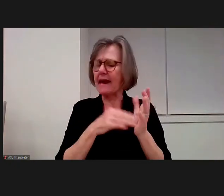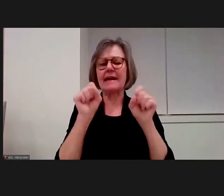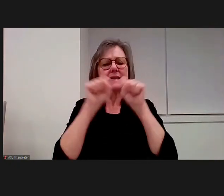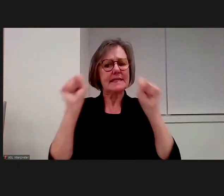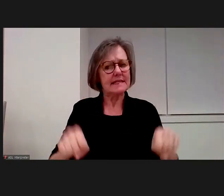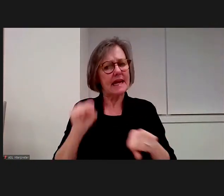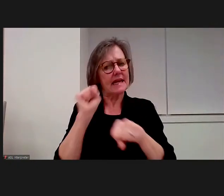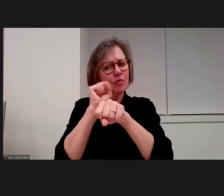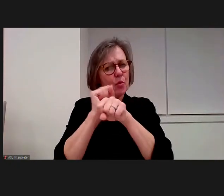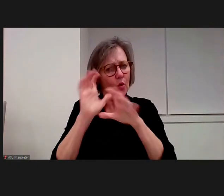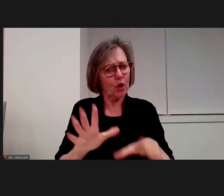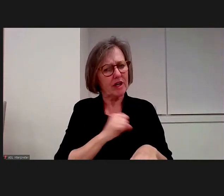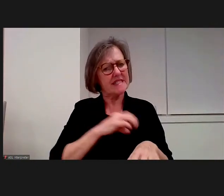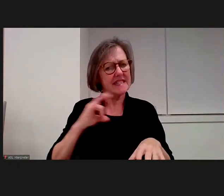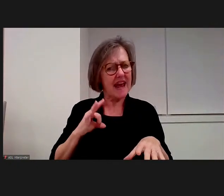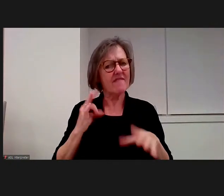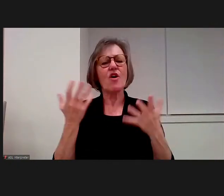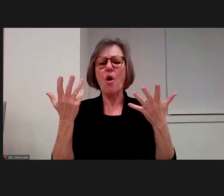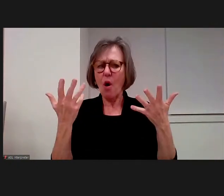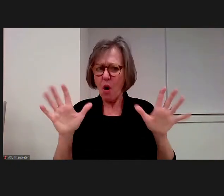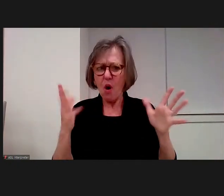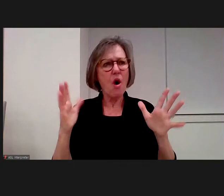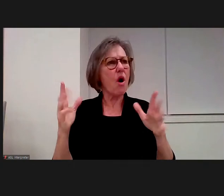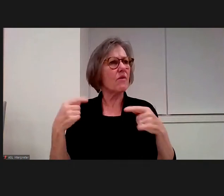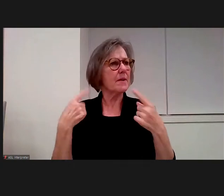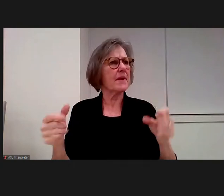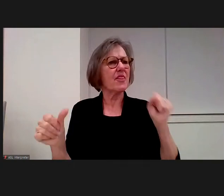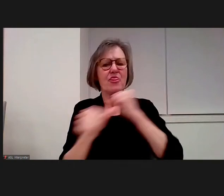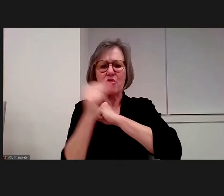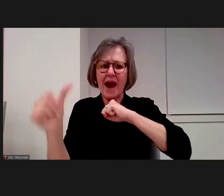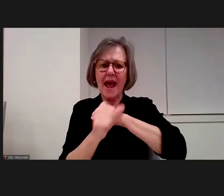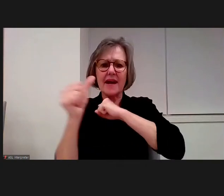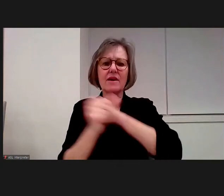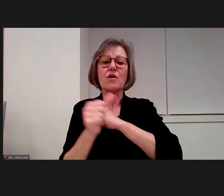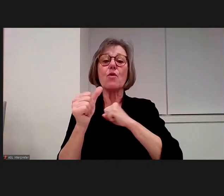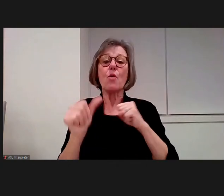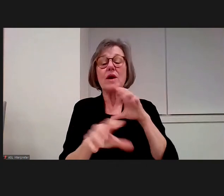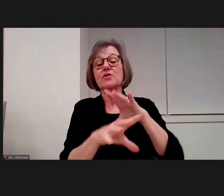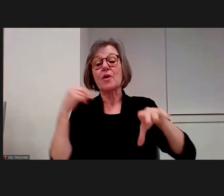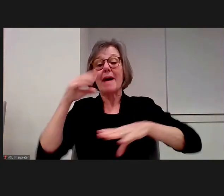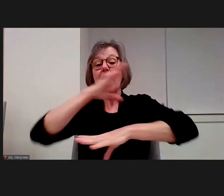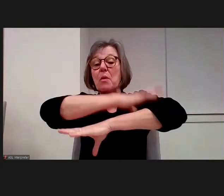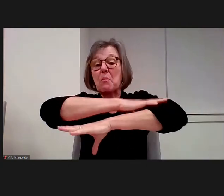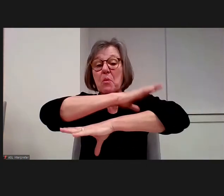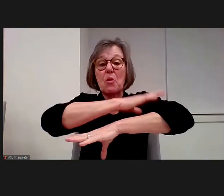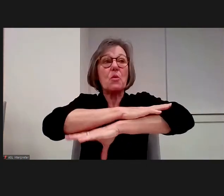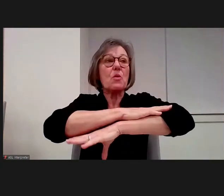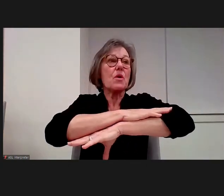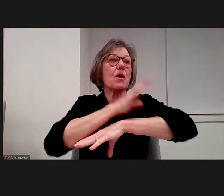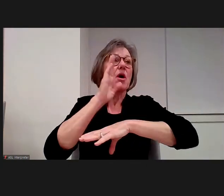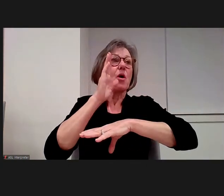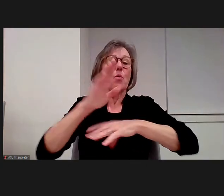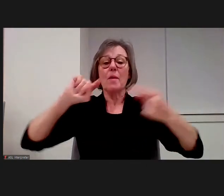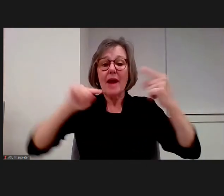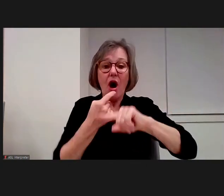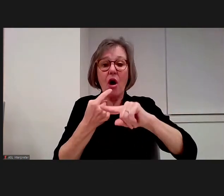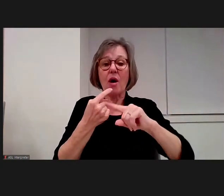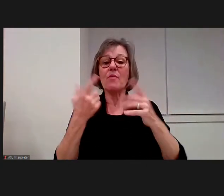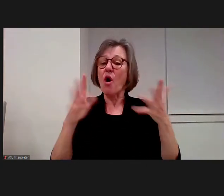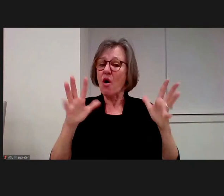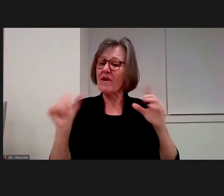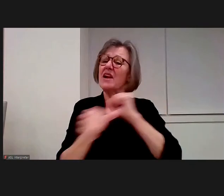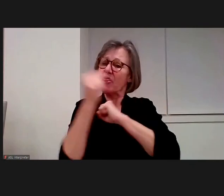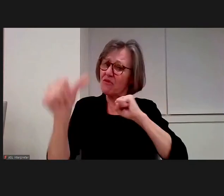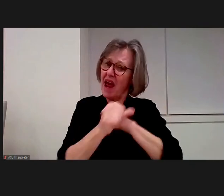Station agents have already been threatened. Once you come out of the booth, then you will be harmed. They've already been